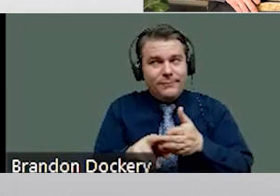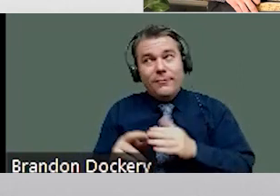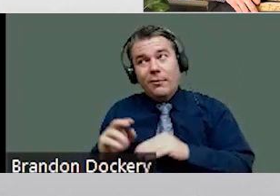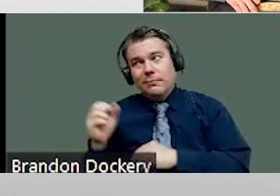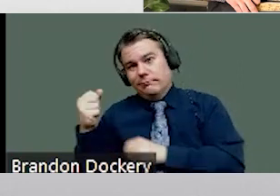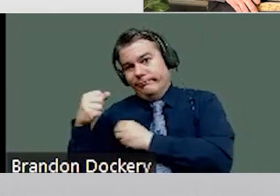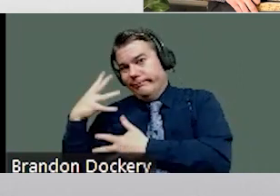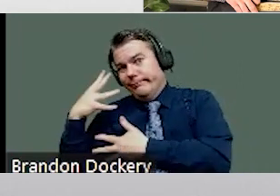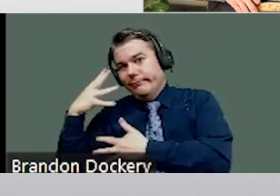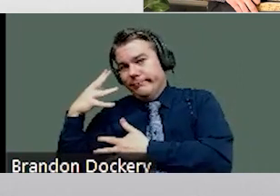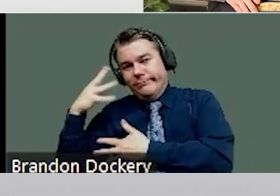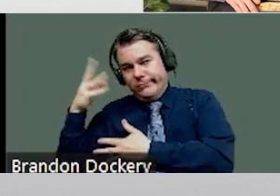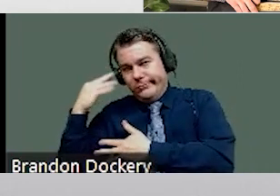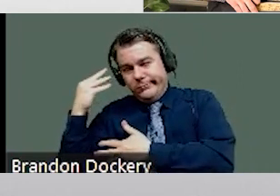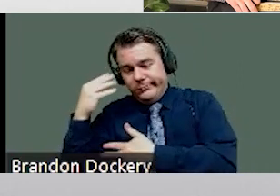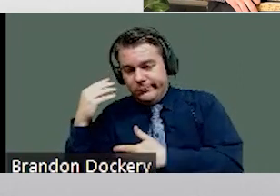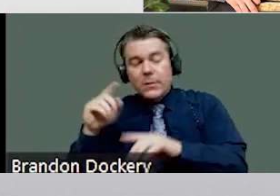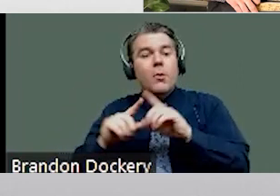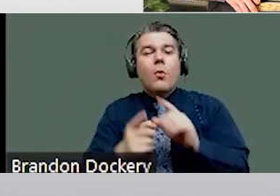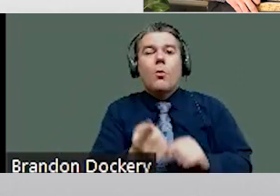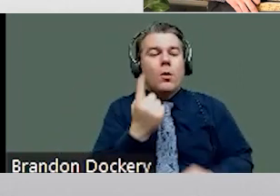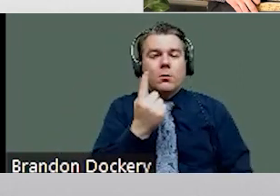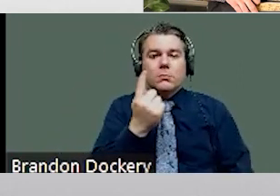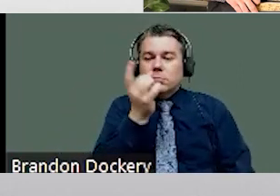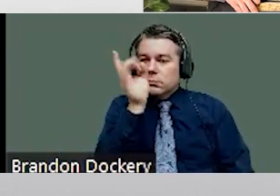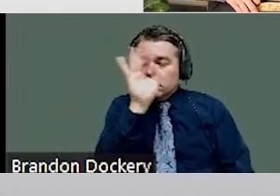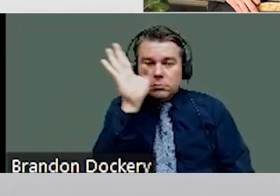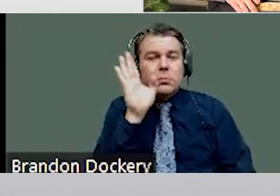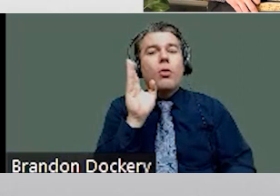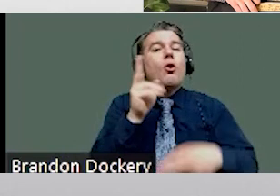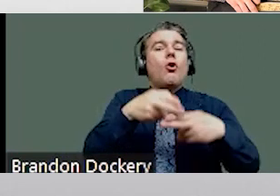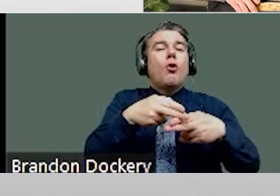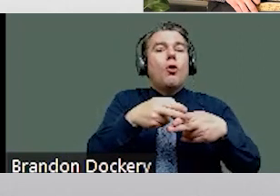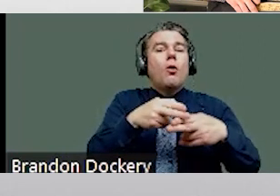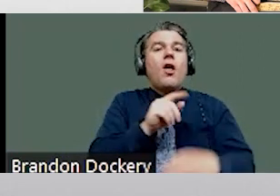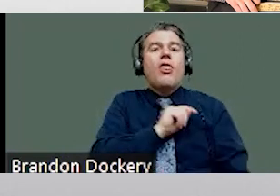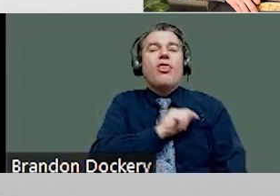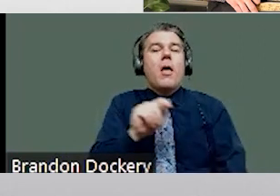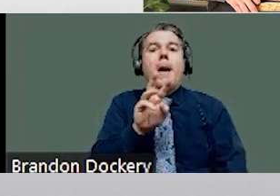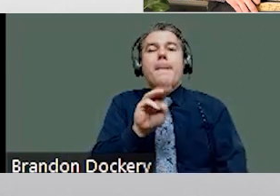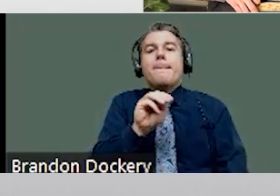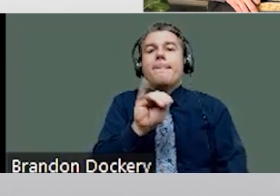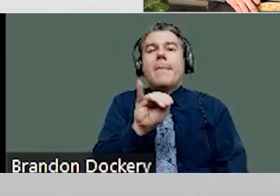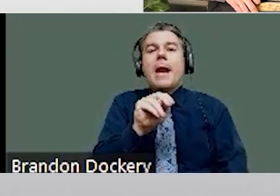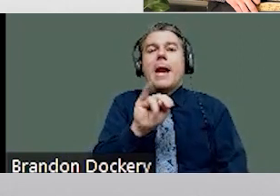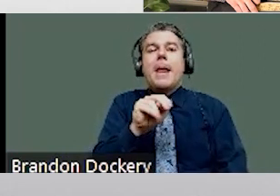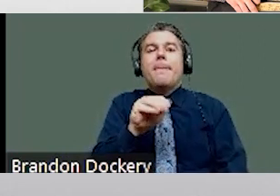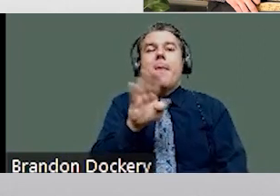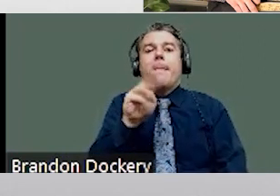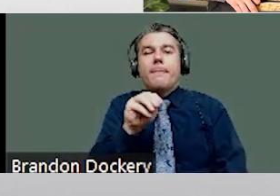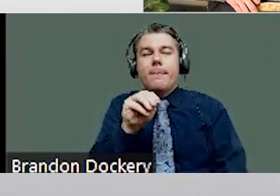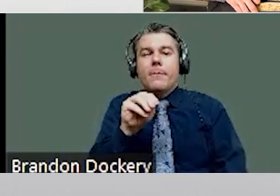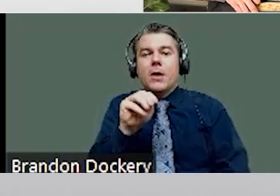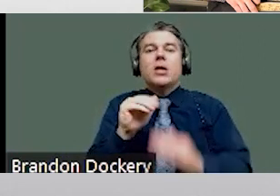were quite a bit, was something that the trade groups called the minimum